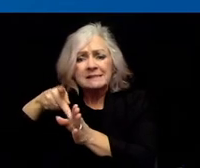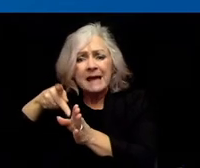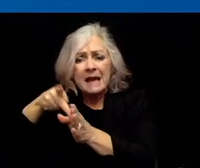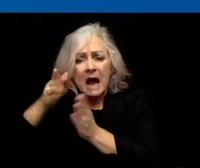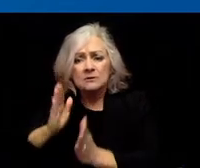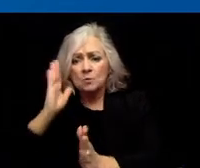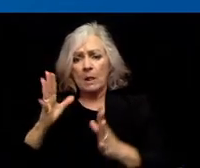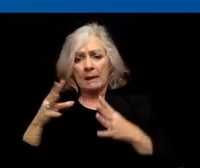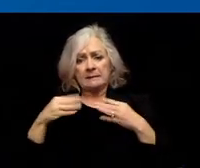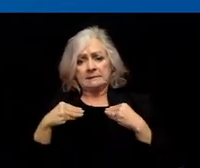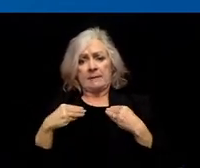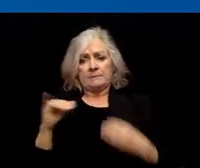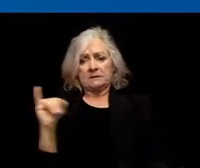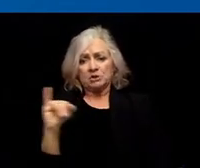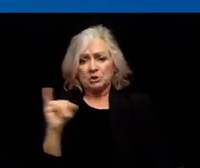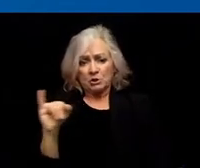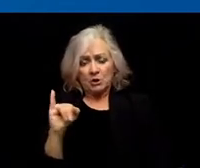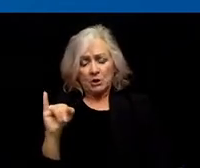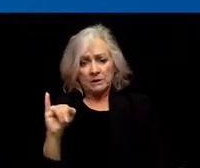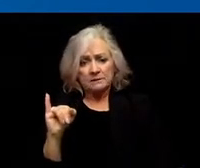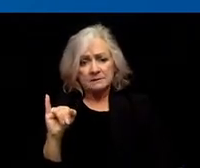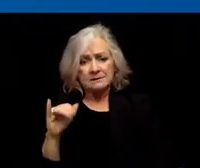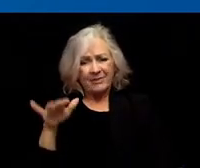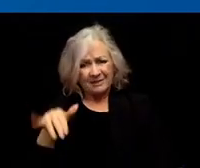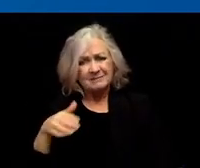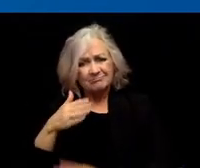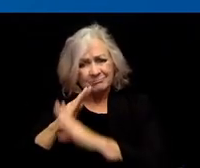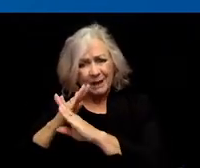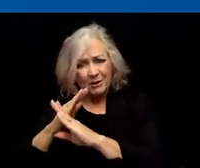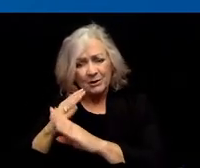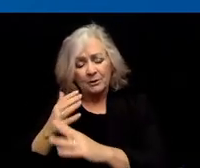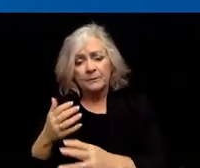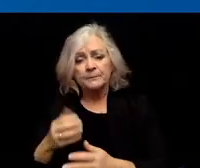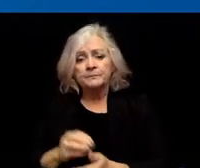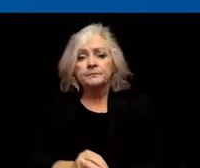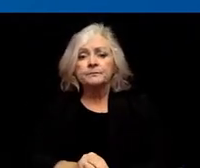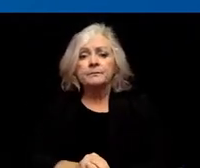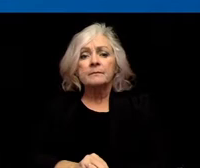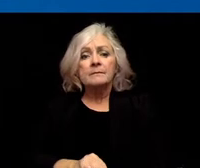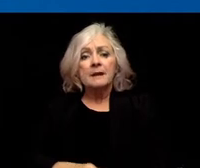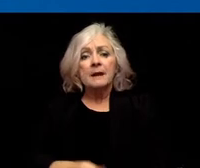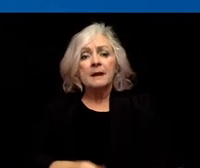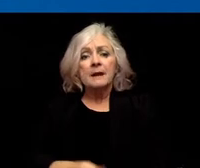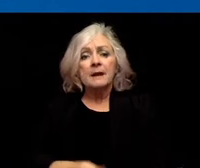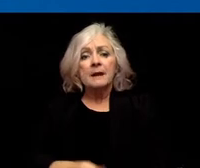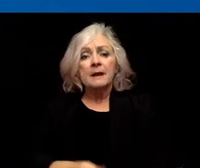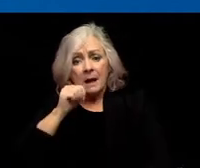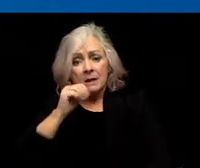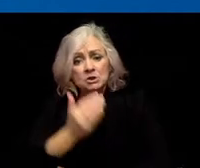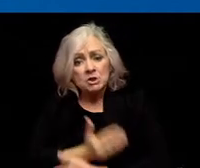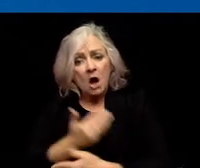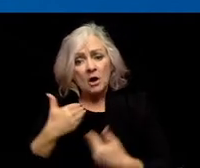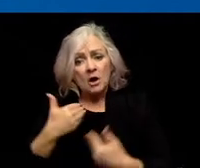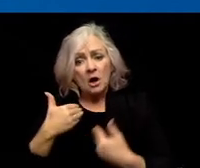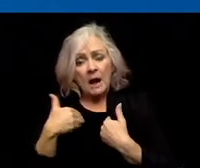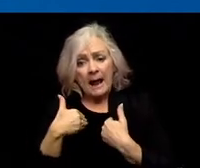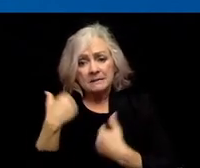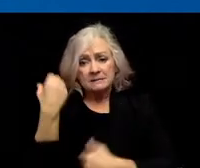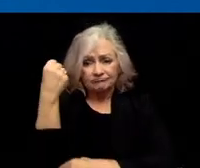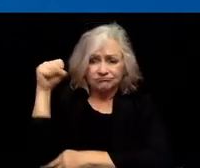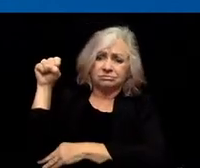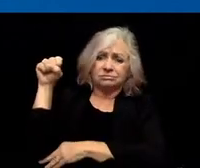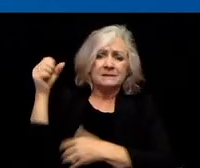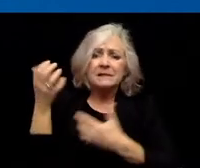a huge issue. And even, you know, and, you know, she has oppositional issues about going to the medical appointment.